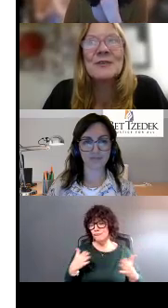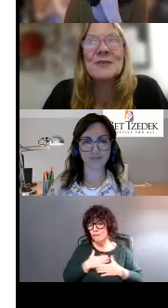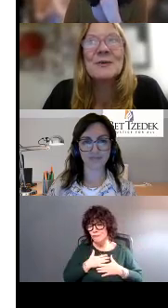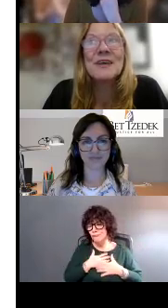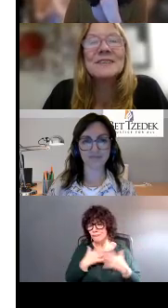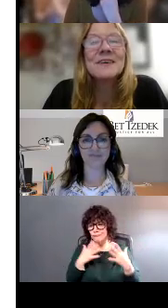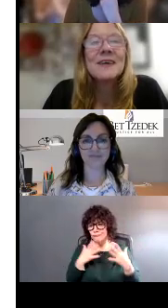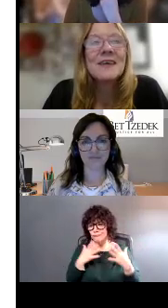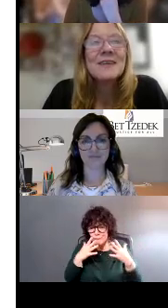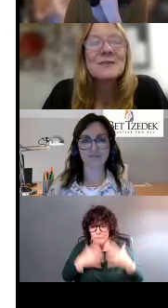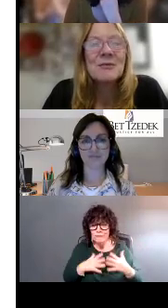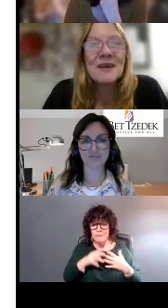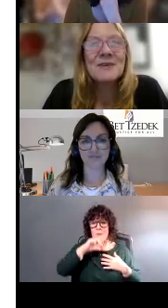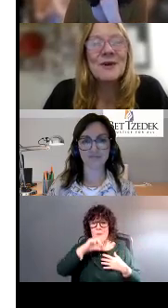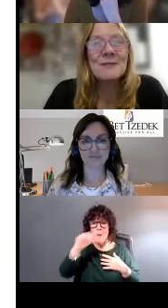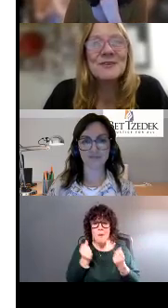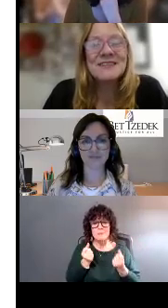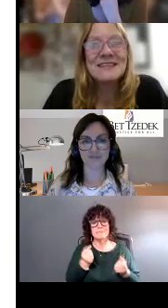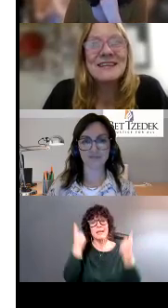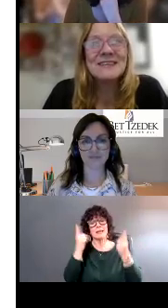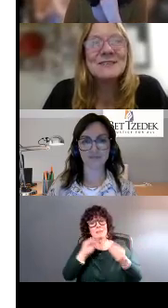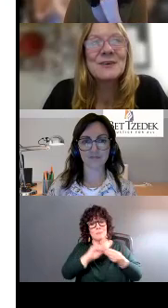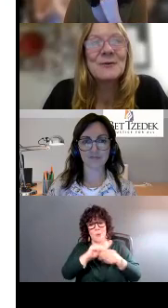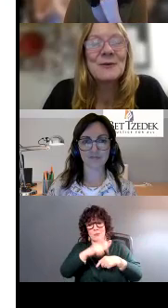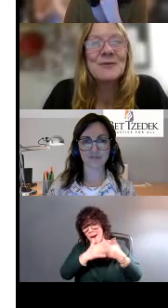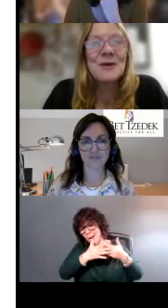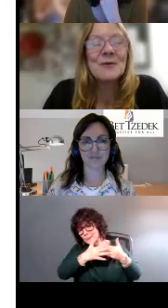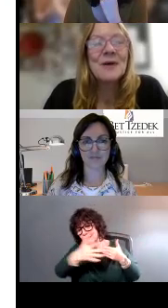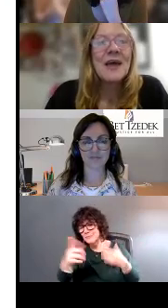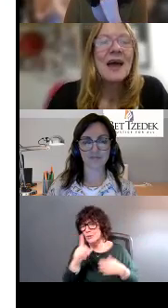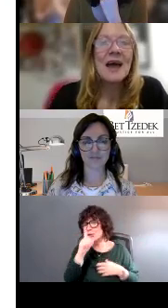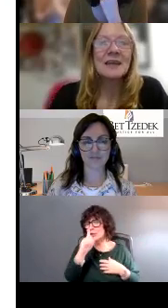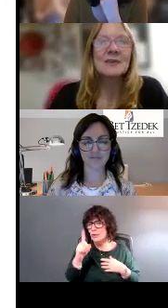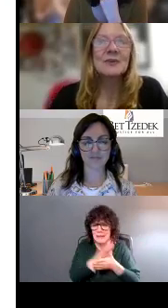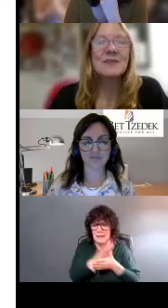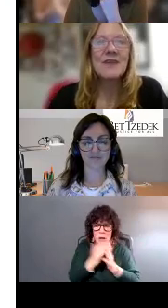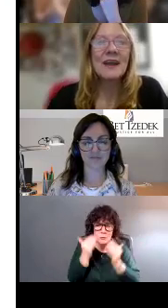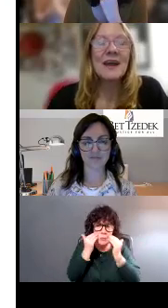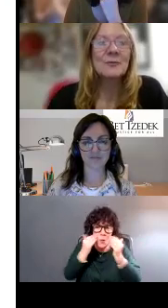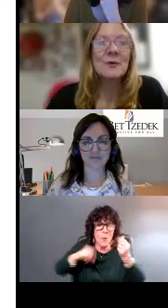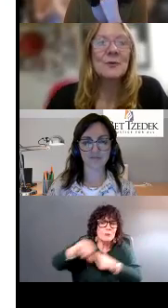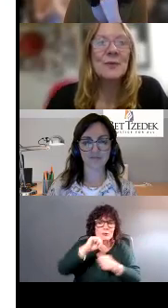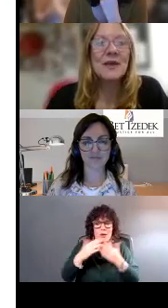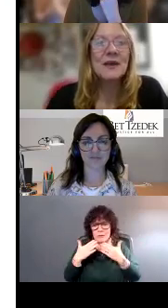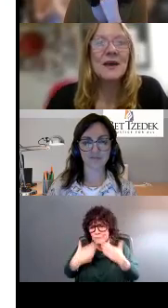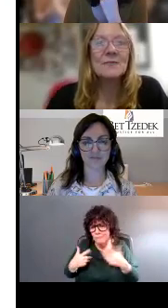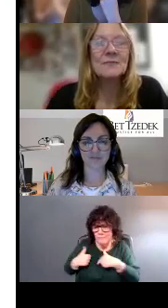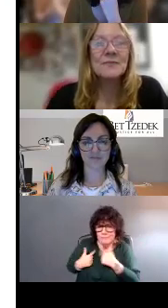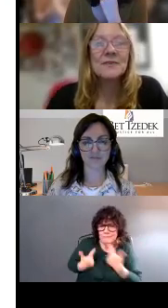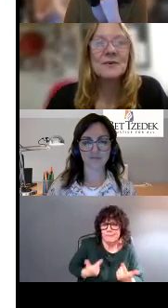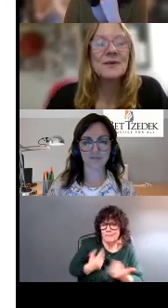these past few weeks. So thank you very much indeed to all of you. And good evening. And we'll